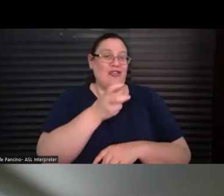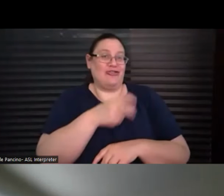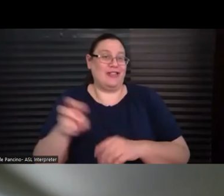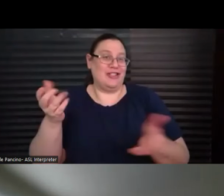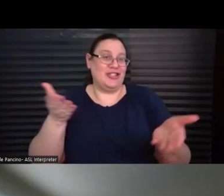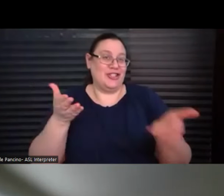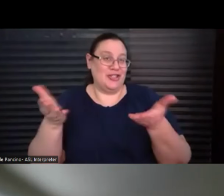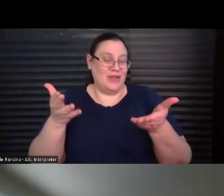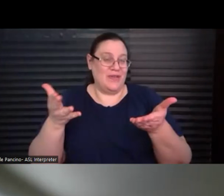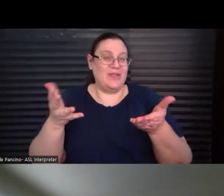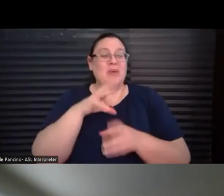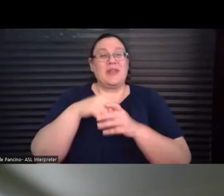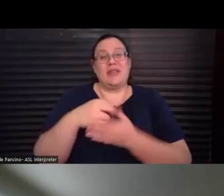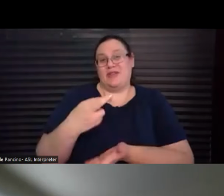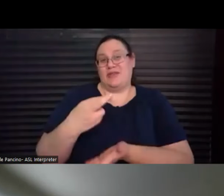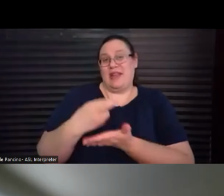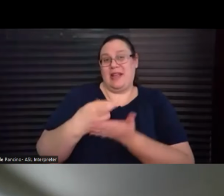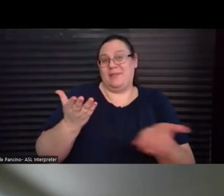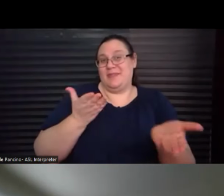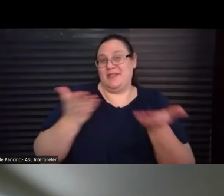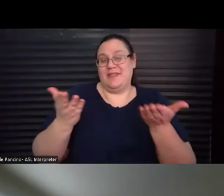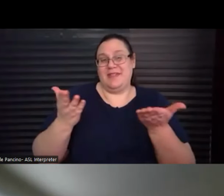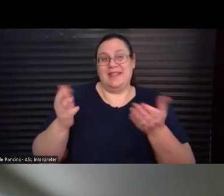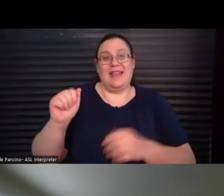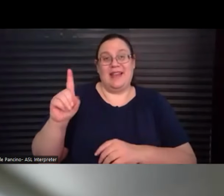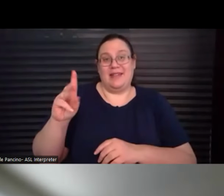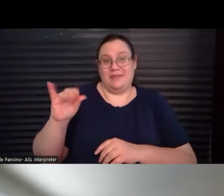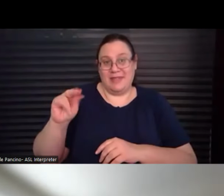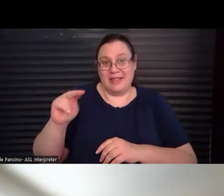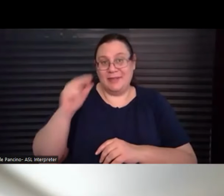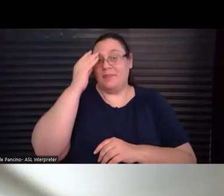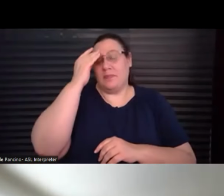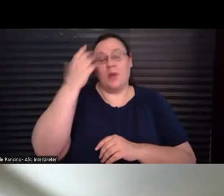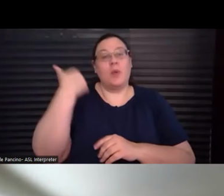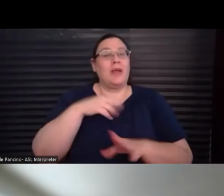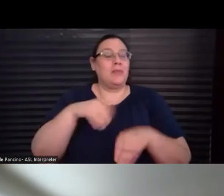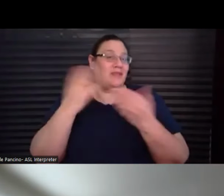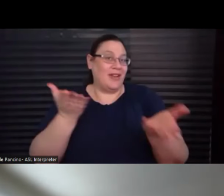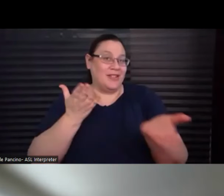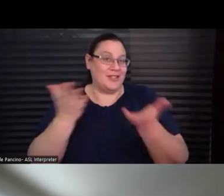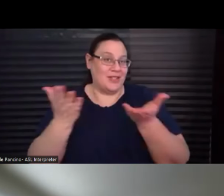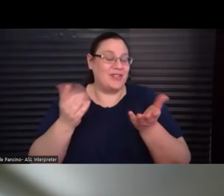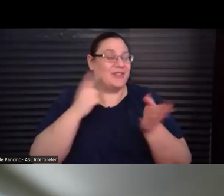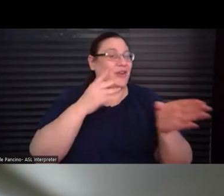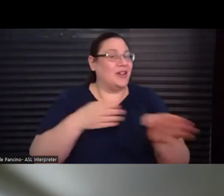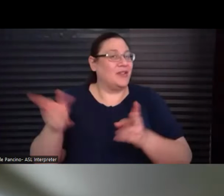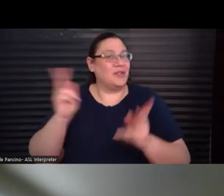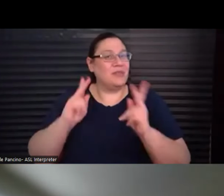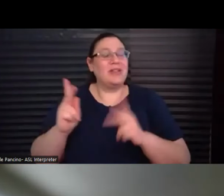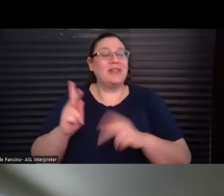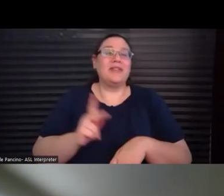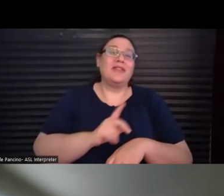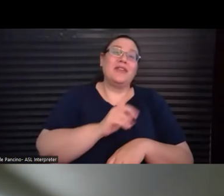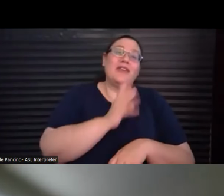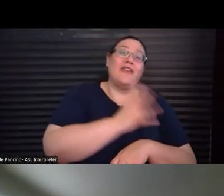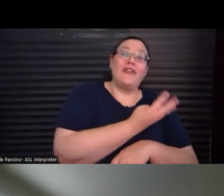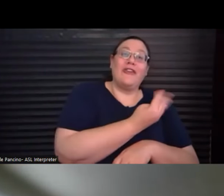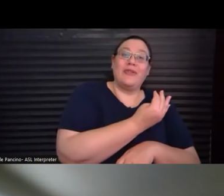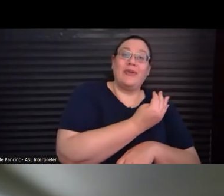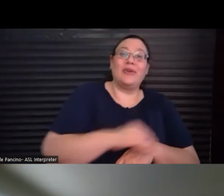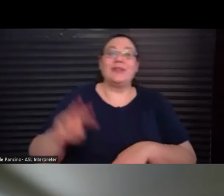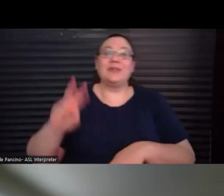the Rehabilitation Service Administration, where we provide services to individuals between the ages of 14 and 22 for our